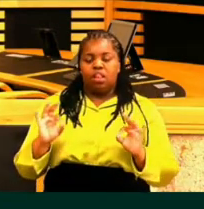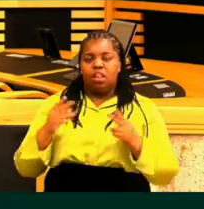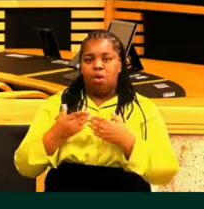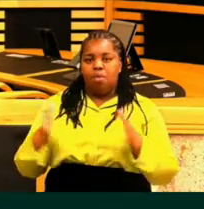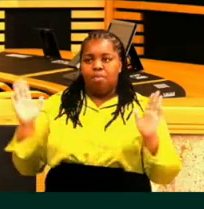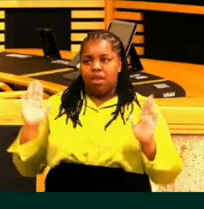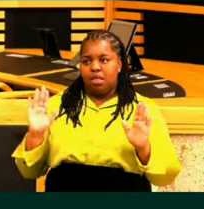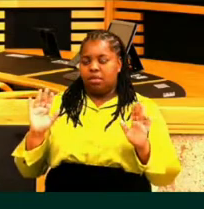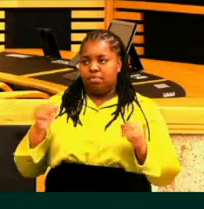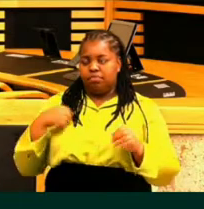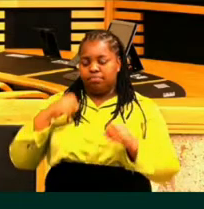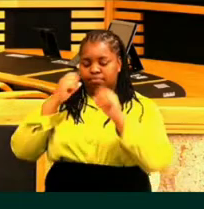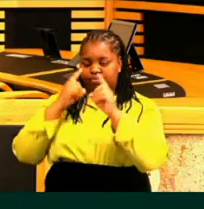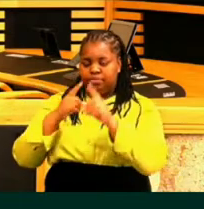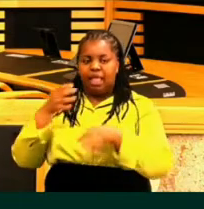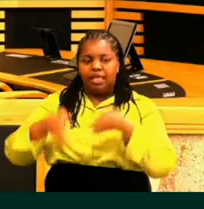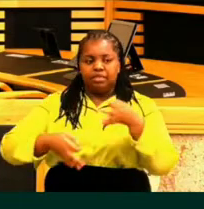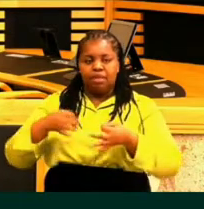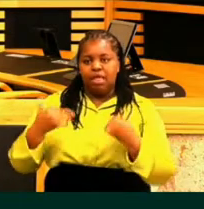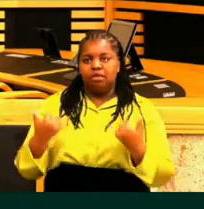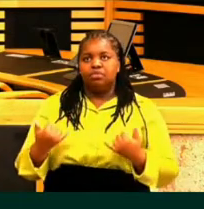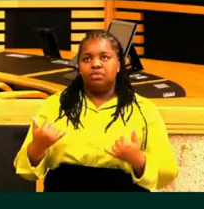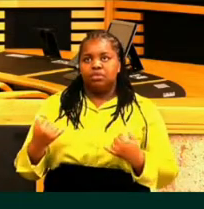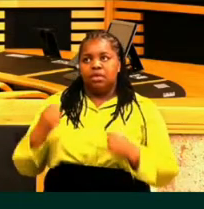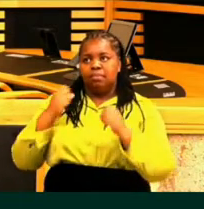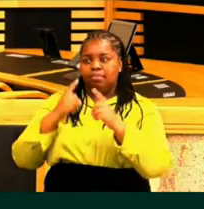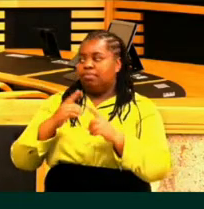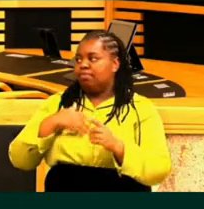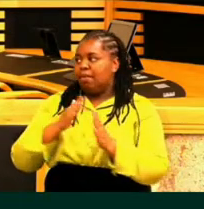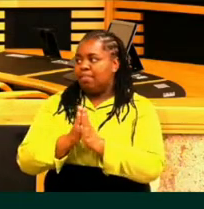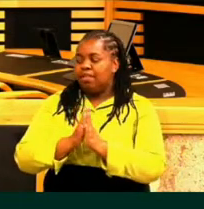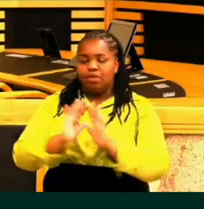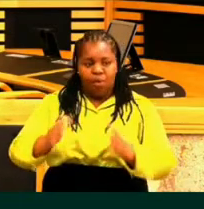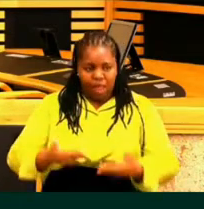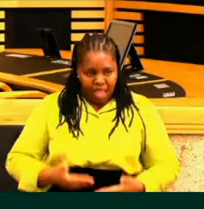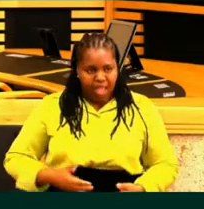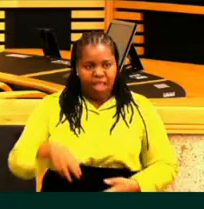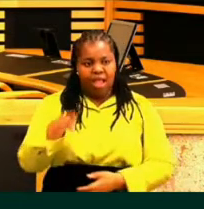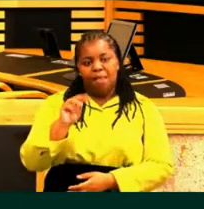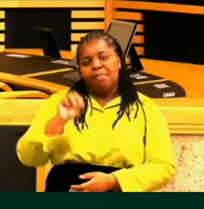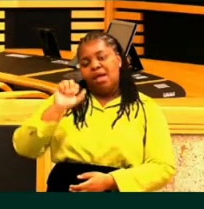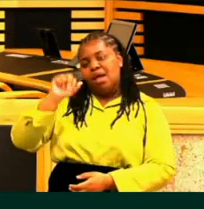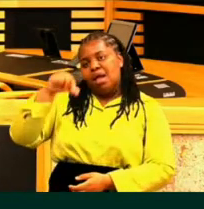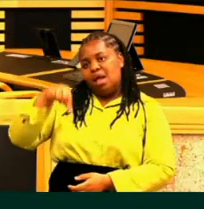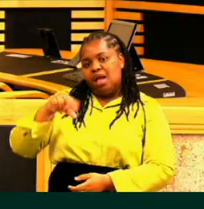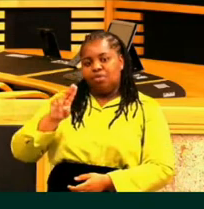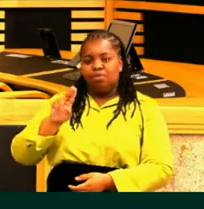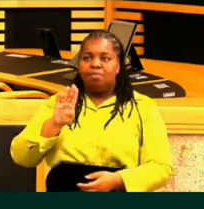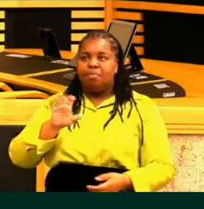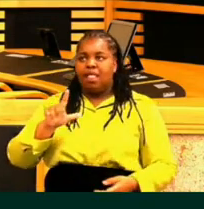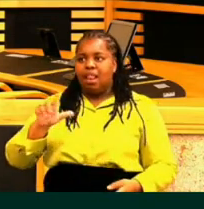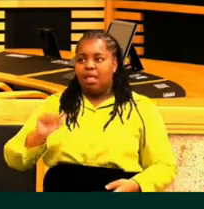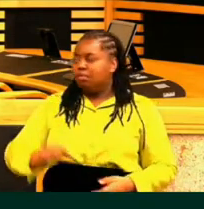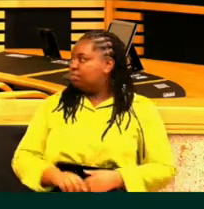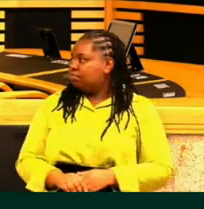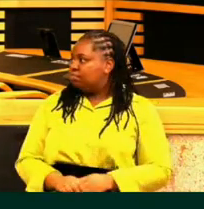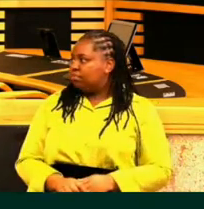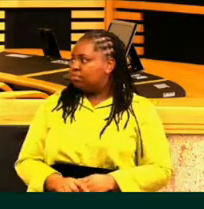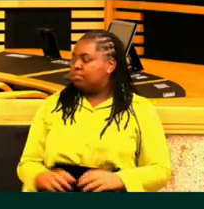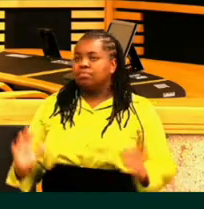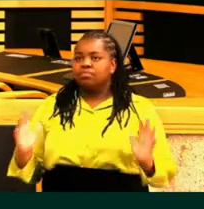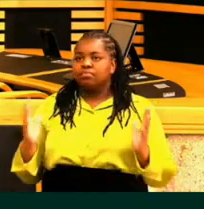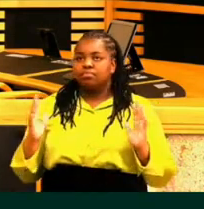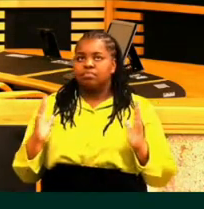to outline the purpose of this event let's please welcome honorable macabella foreign